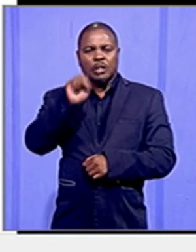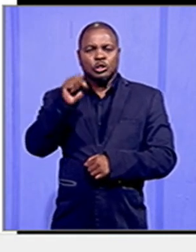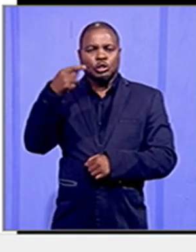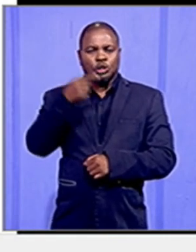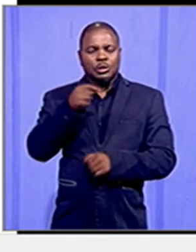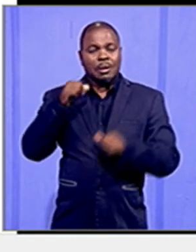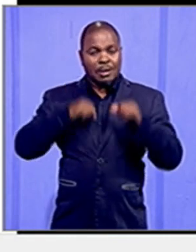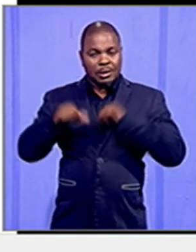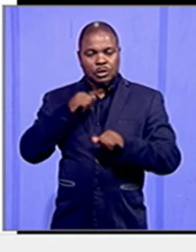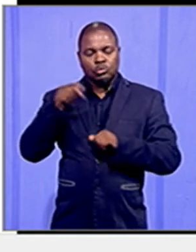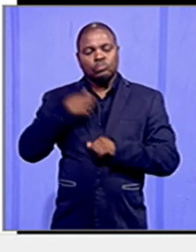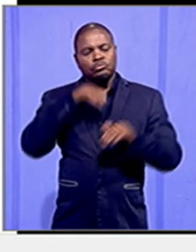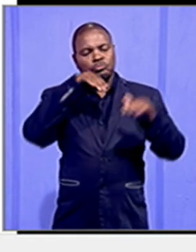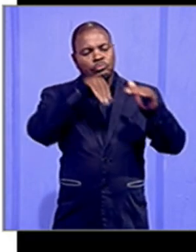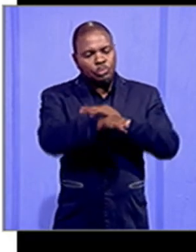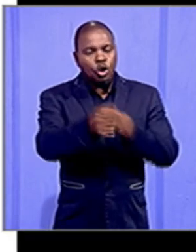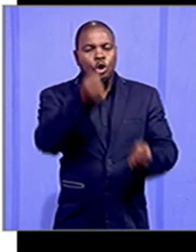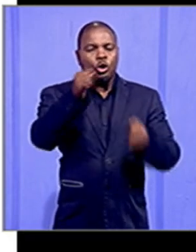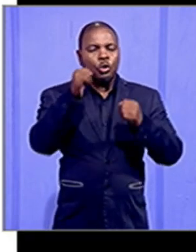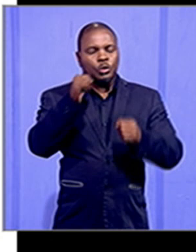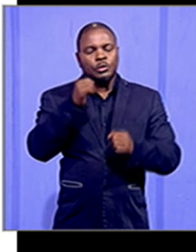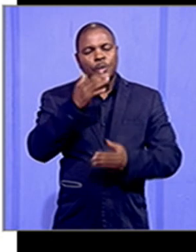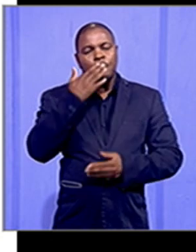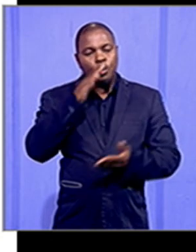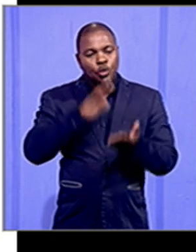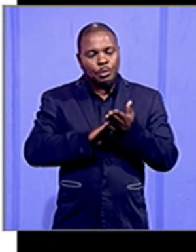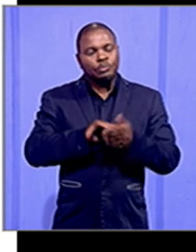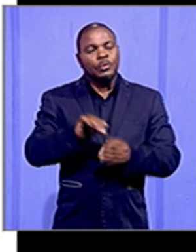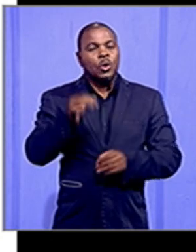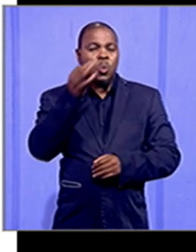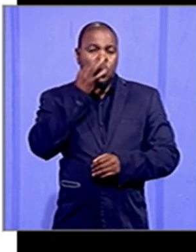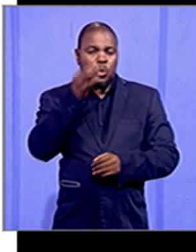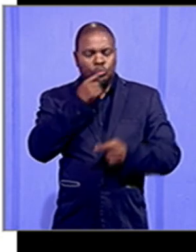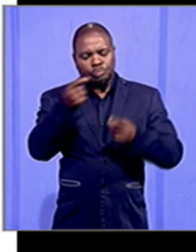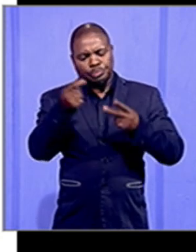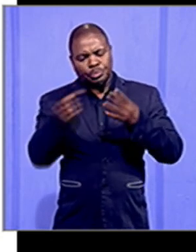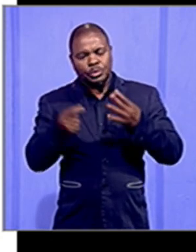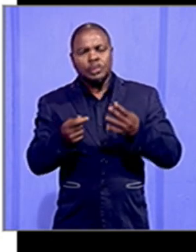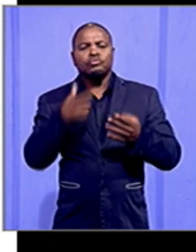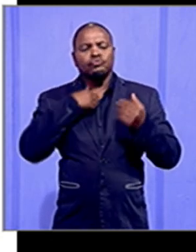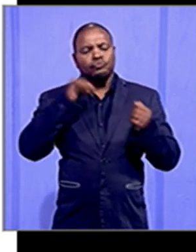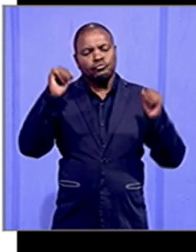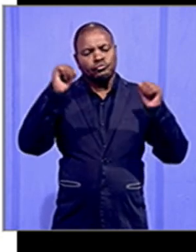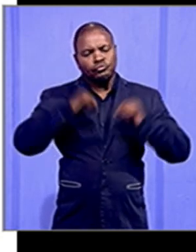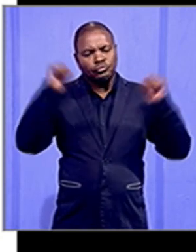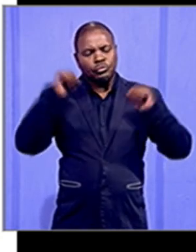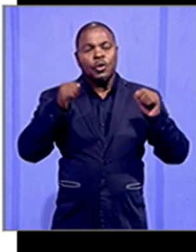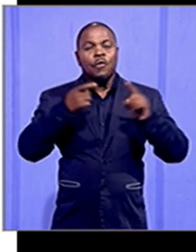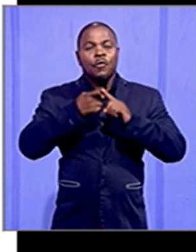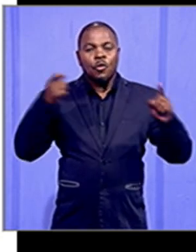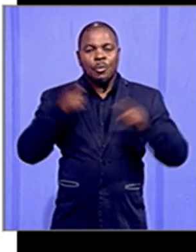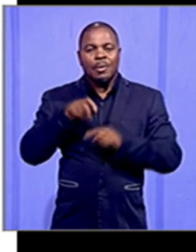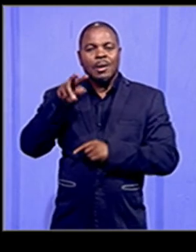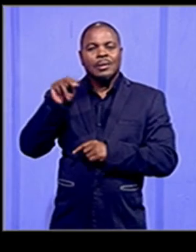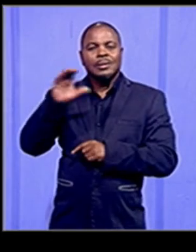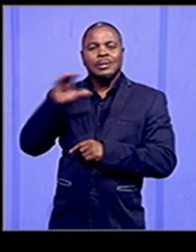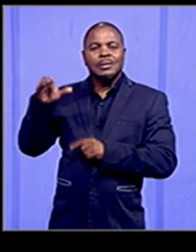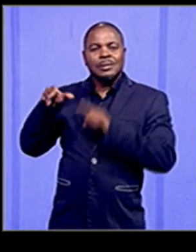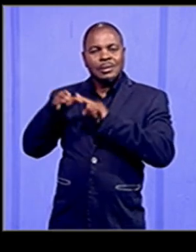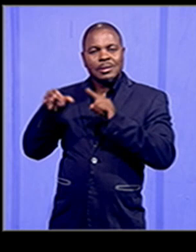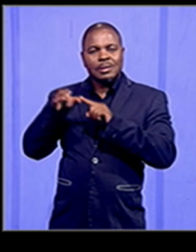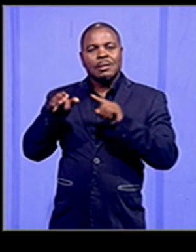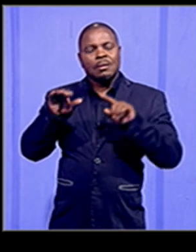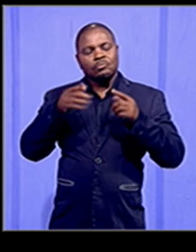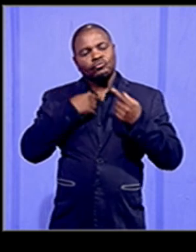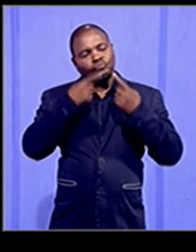dirile maikano kwa kgotlatshekelo fa na rebola se se neng se lebega jaaka katlanegiso ya komiti khuduthamaga ya go